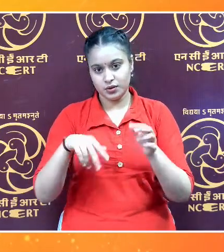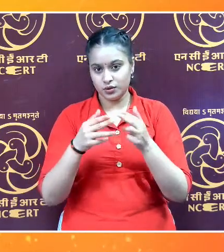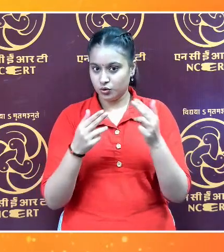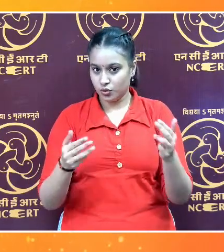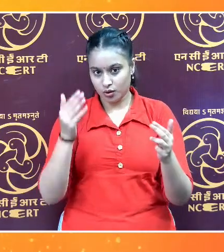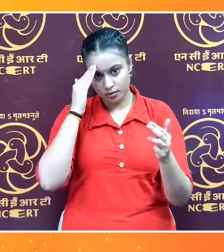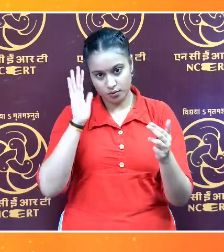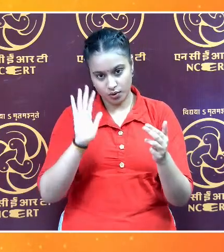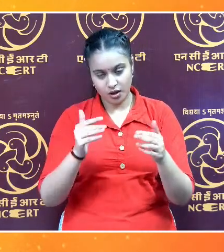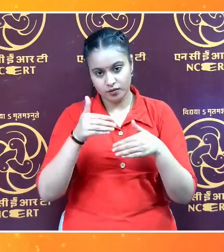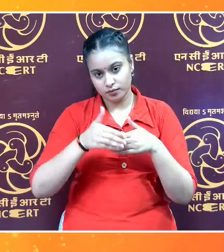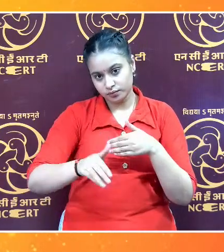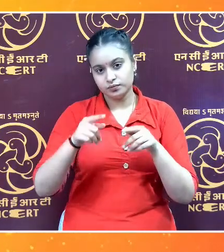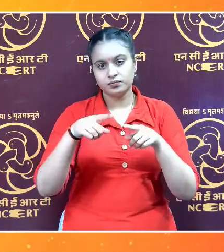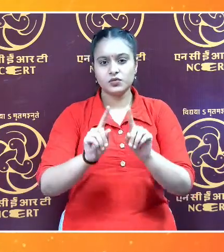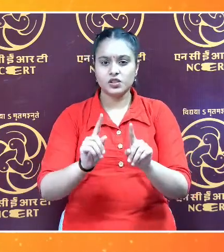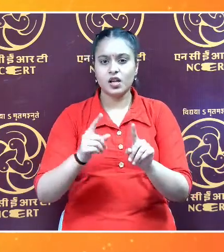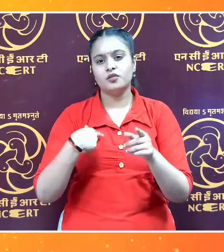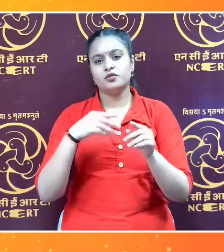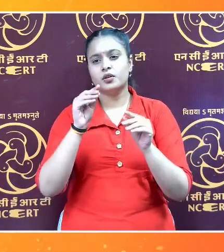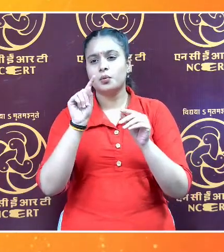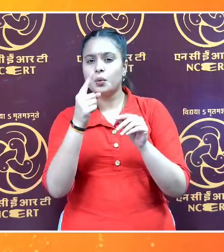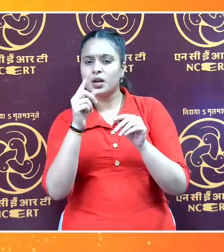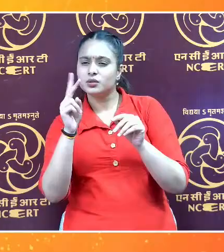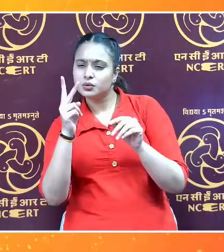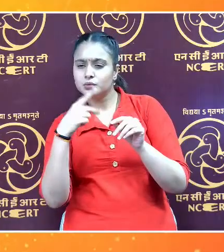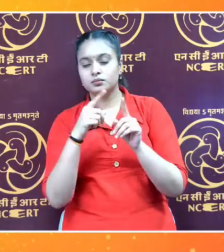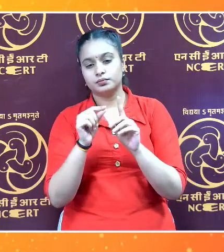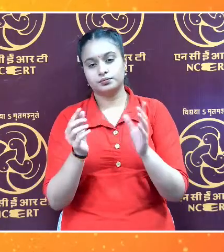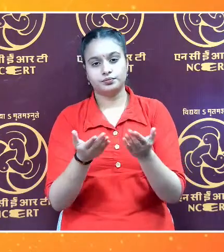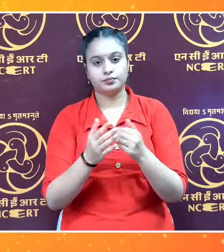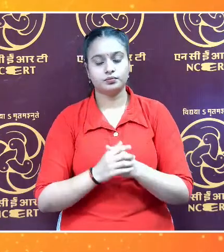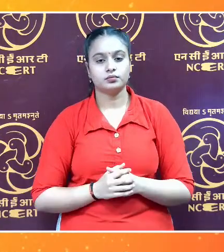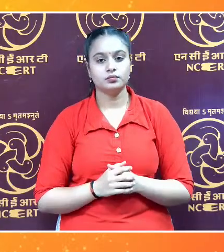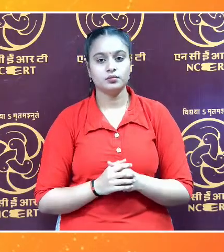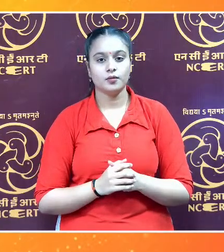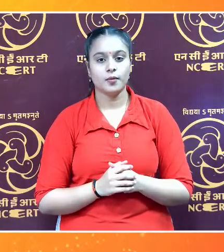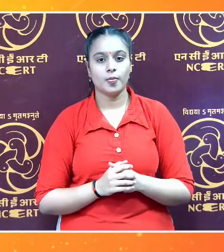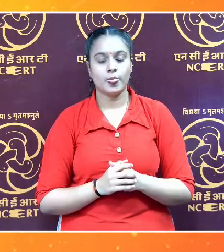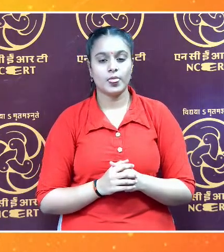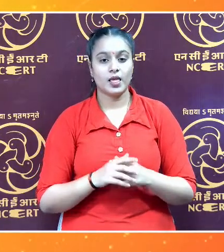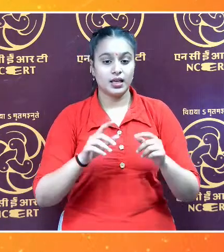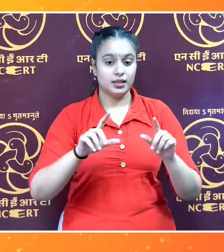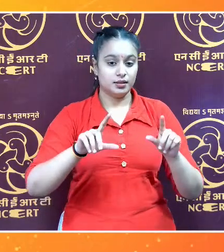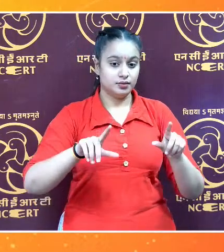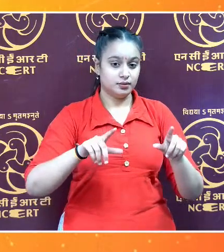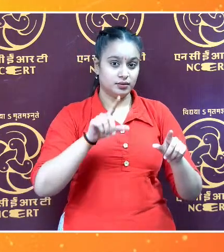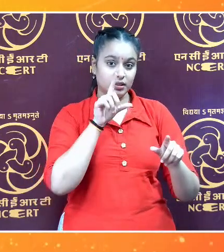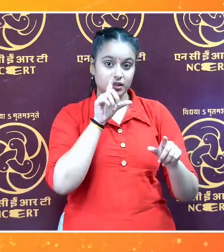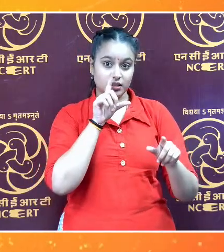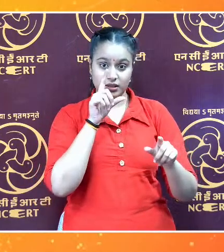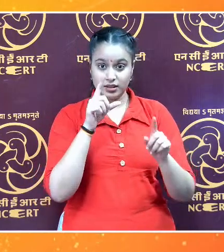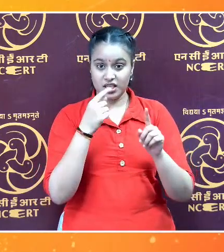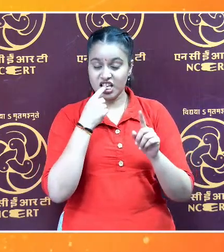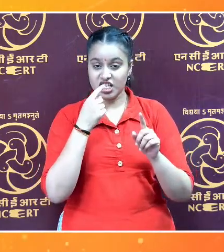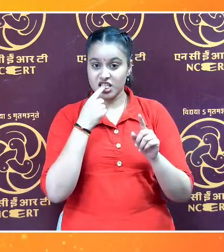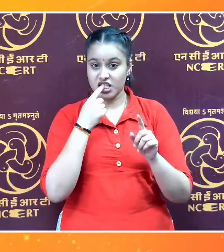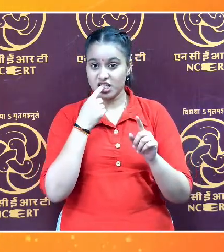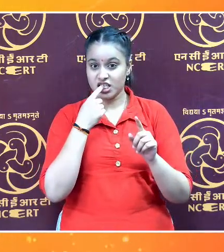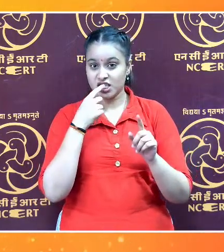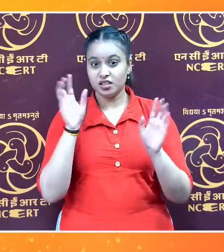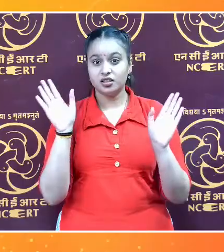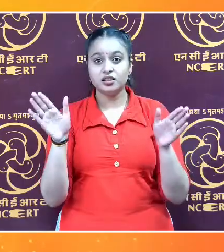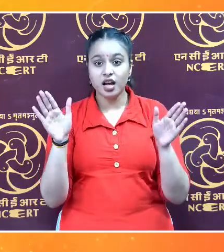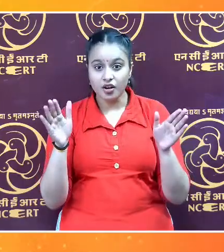story, and you can do just 1 or 2 for them. Yes, if you I feel do like. that. A dove was resting on a dash, I think branch of a tree,